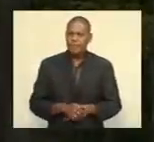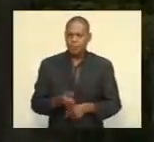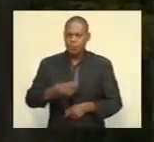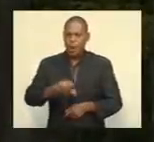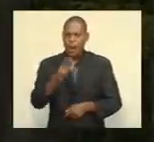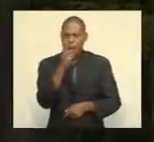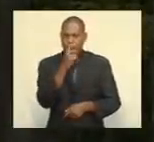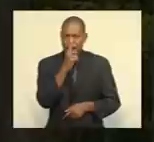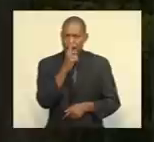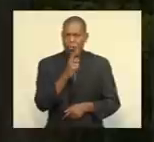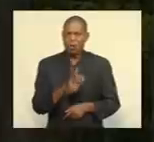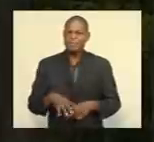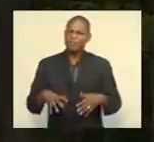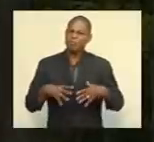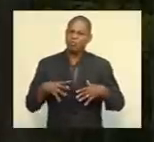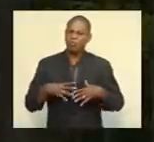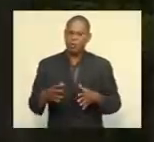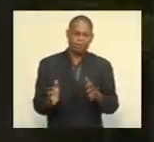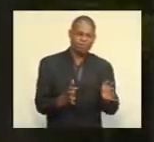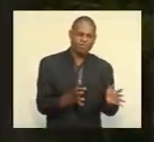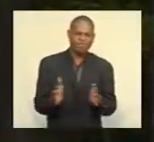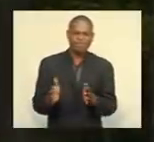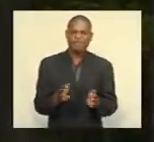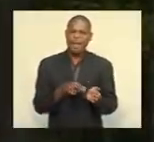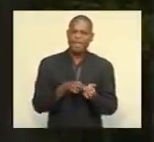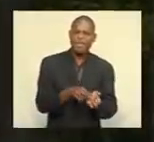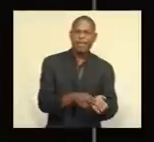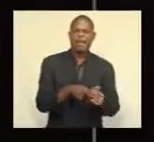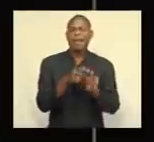move freely, especially in Nandi and Lautoka.